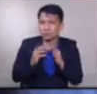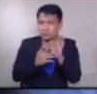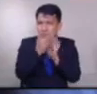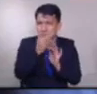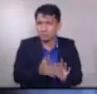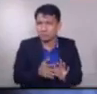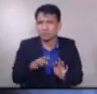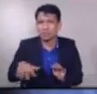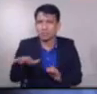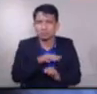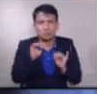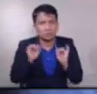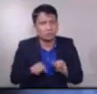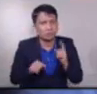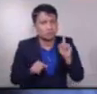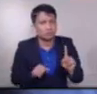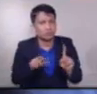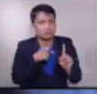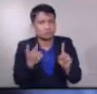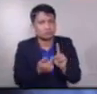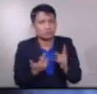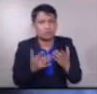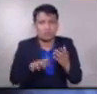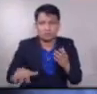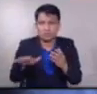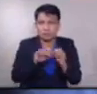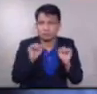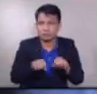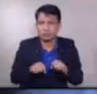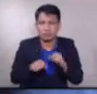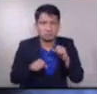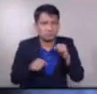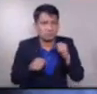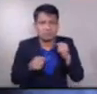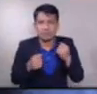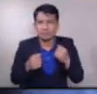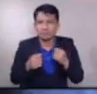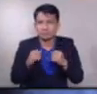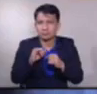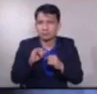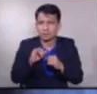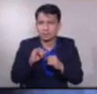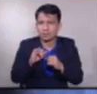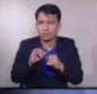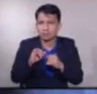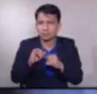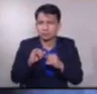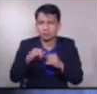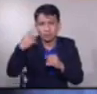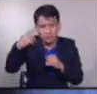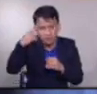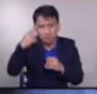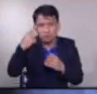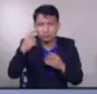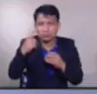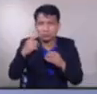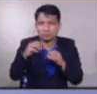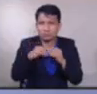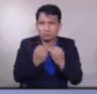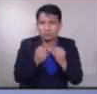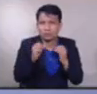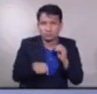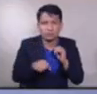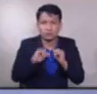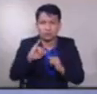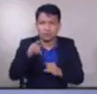Maharlika Tribes One Nation Incorporated na umiikot as an indigenous political organization, indigenous political structure. So it's